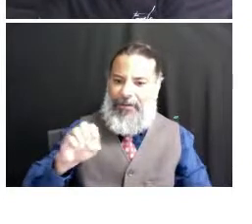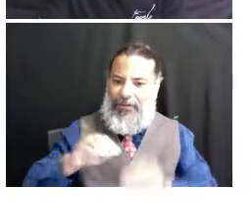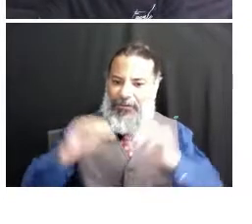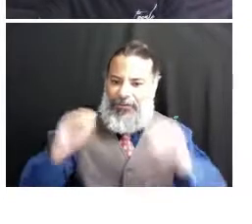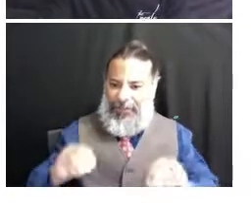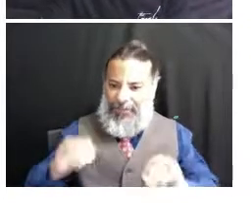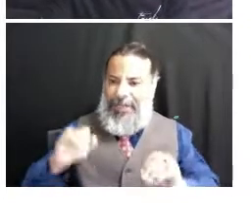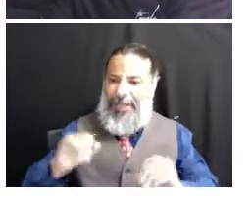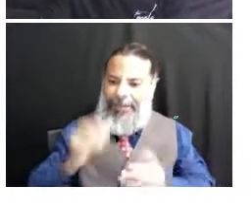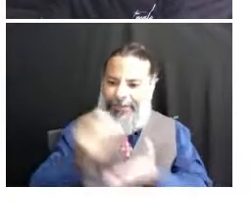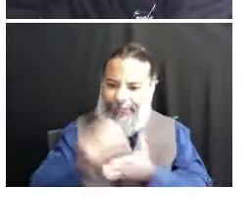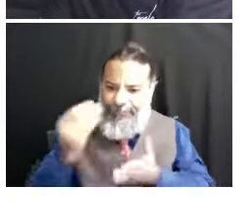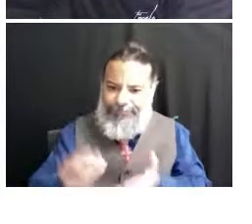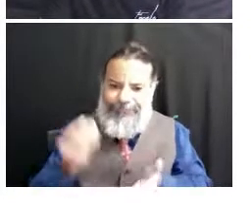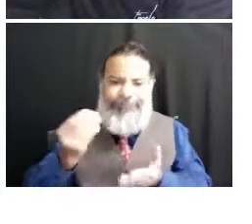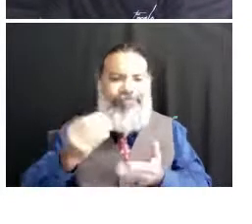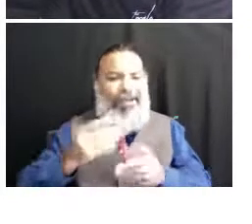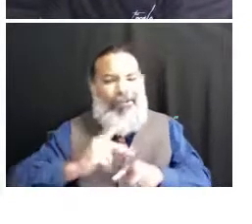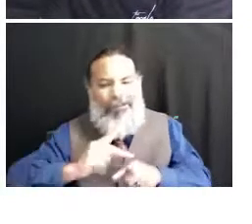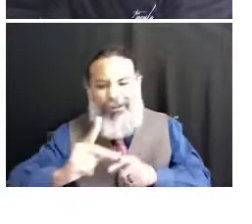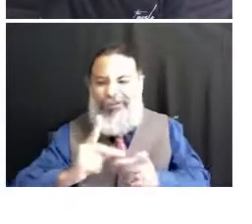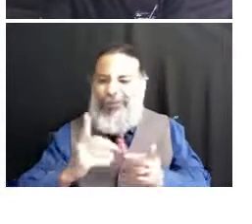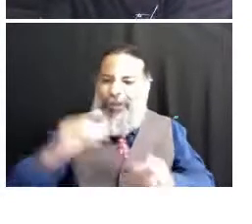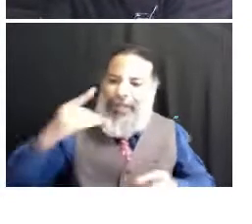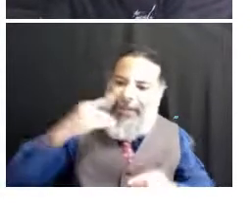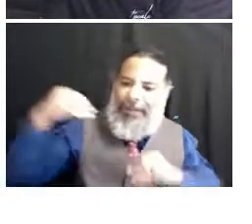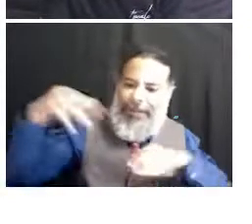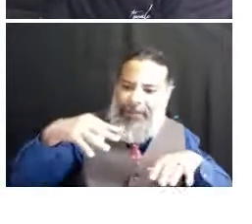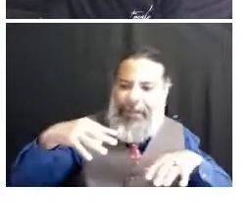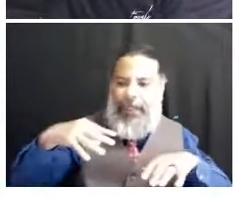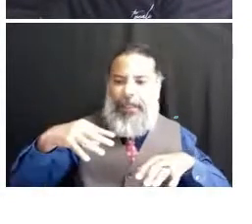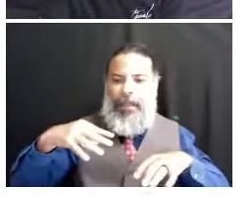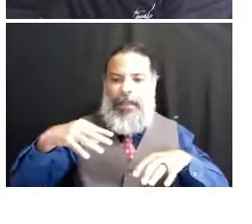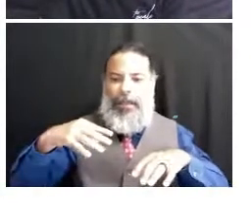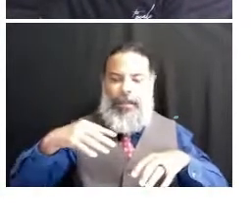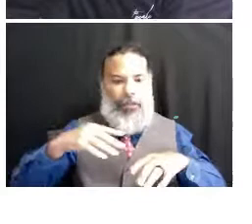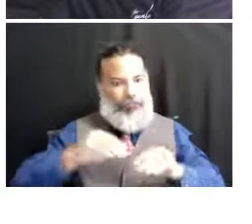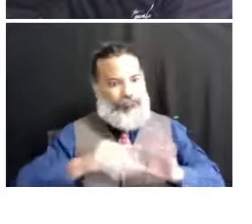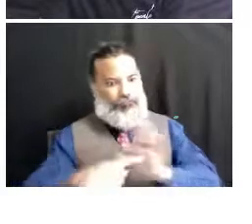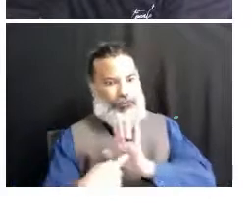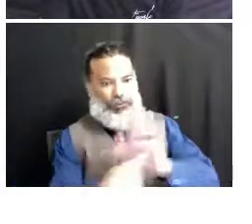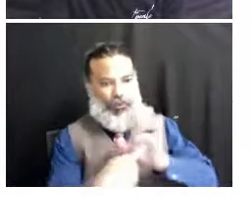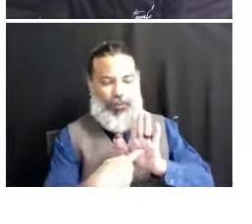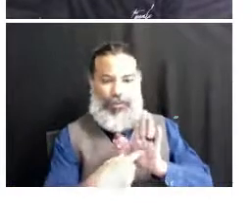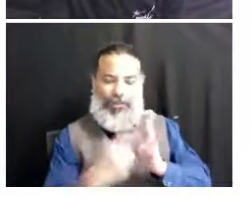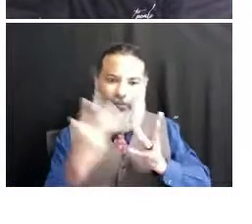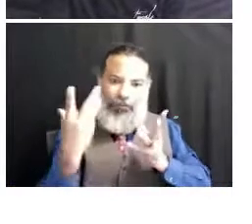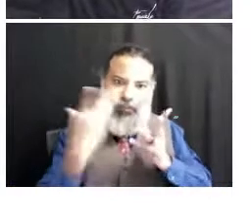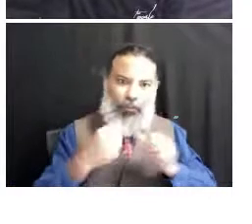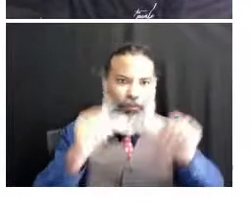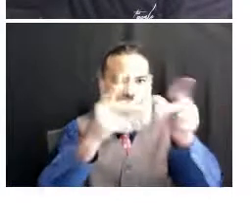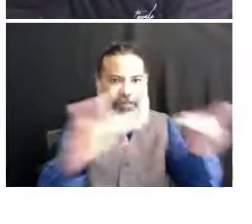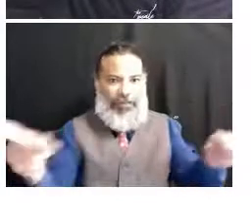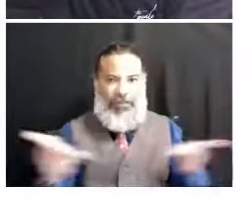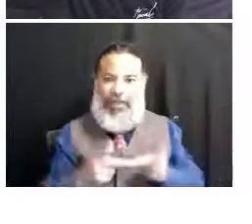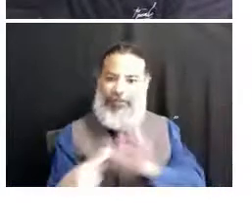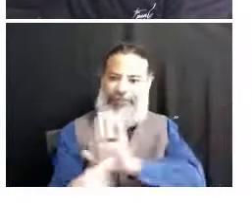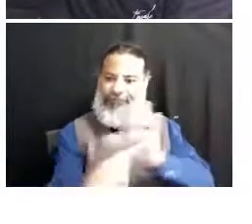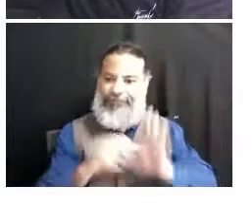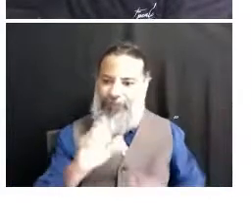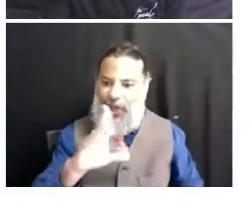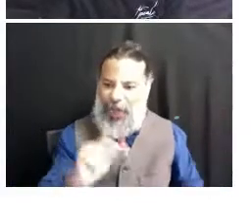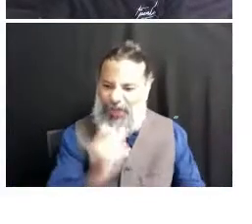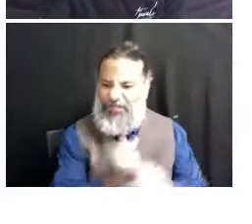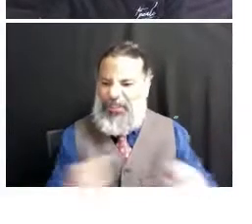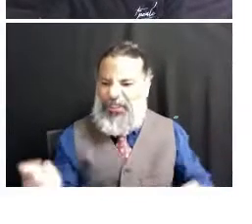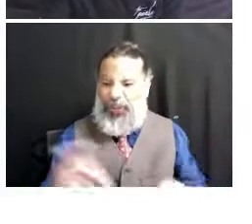professional lighting system that will shine a light on this breathtaking gallery when it reopens next year. Our